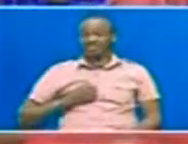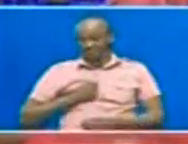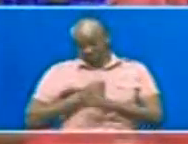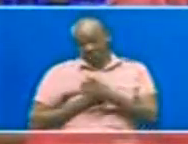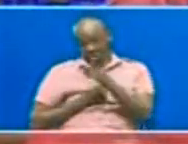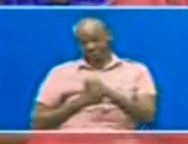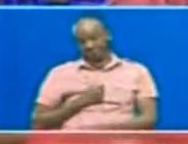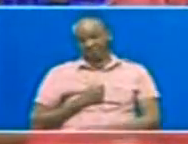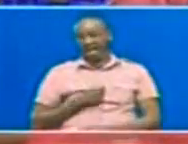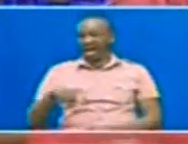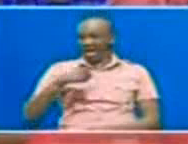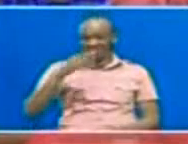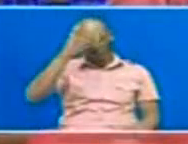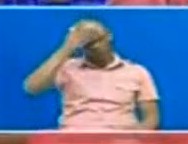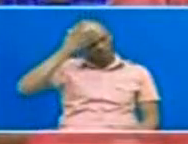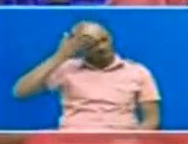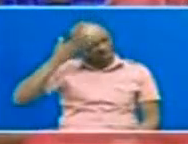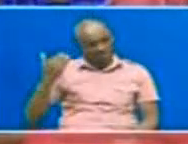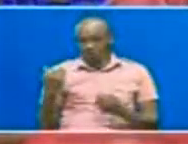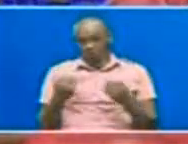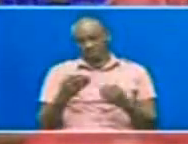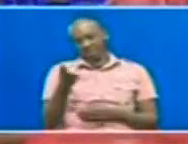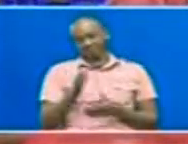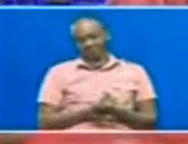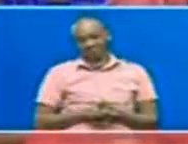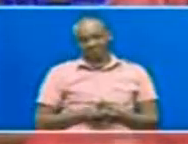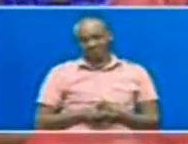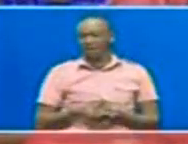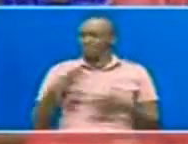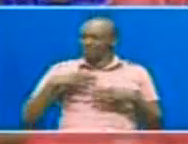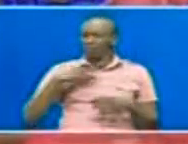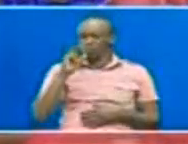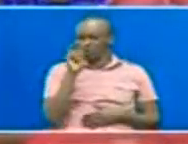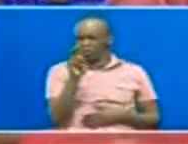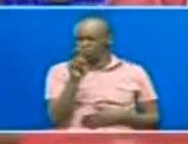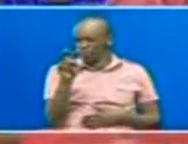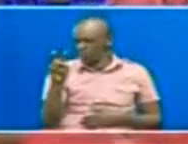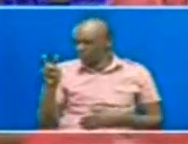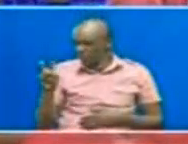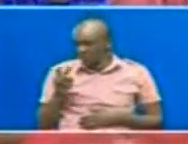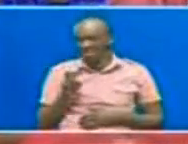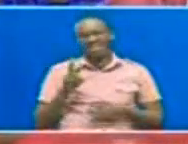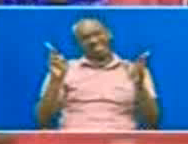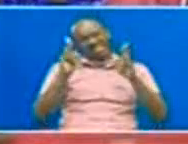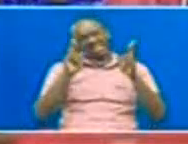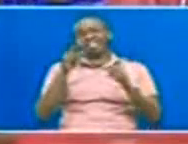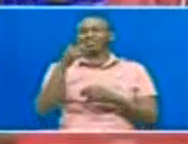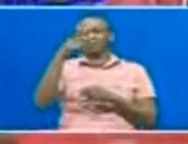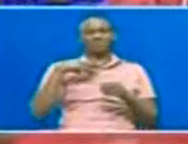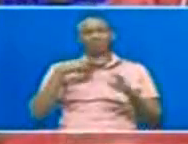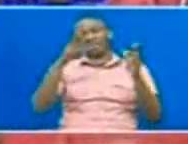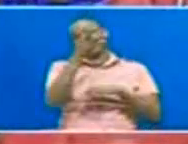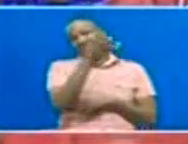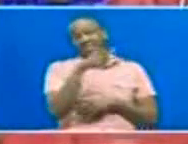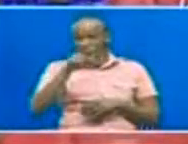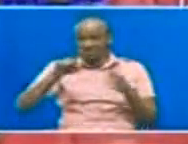we have forgotten our youngsters. People always look at those ready-made materials. They don't